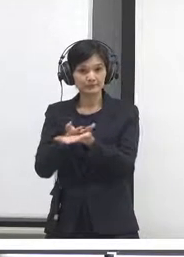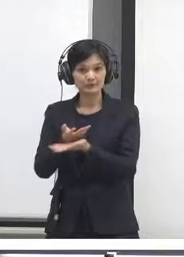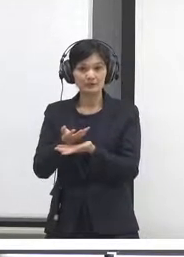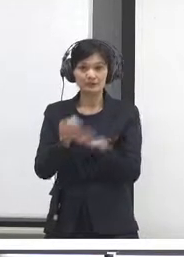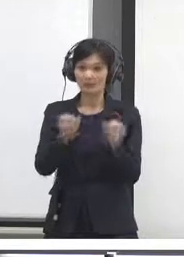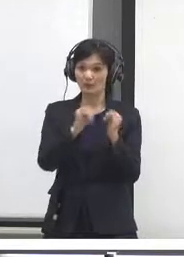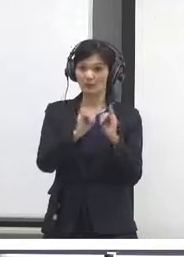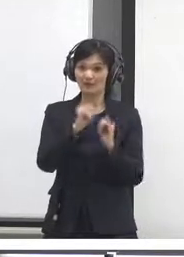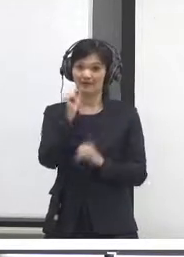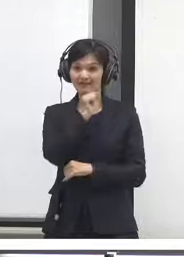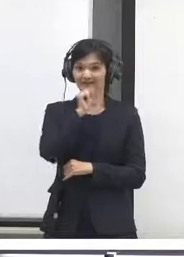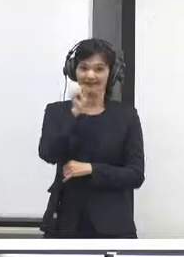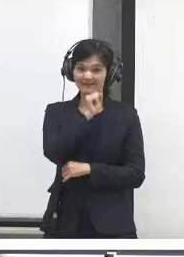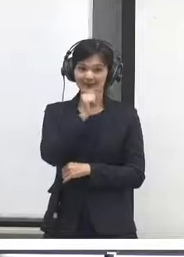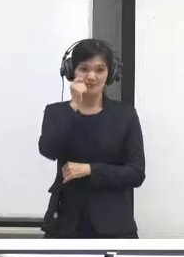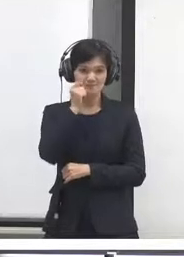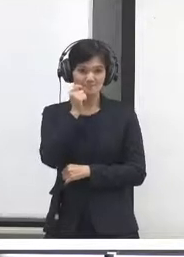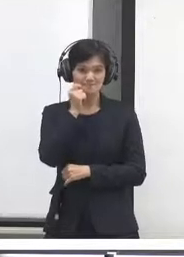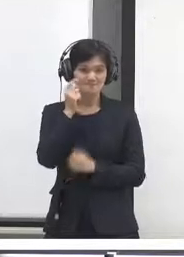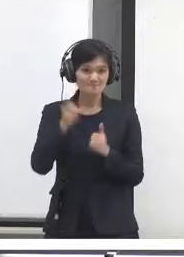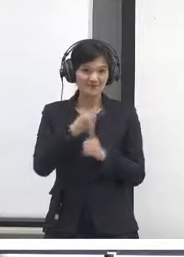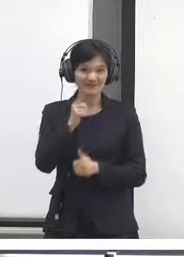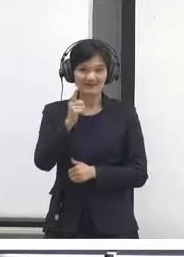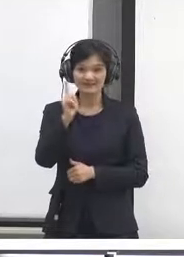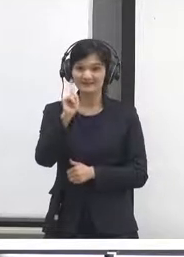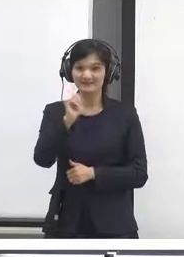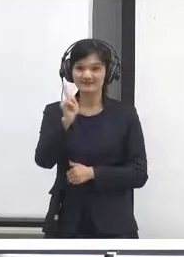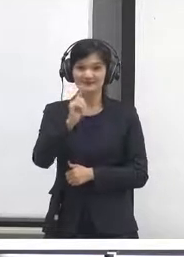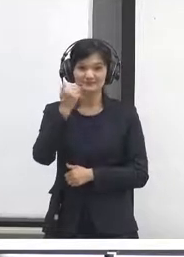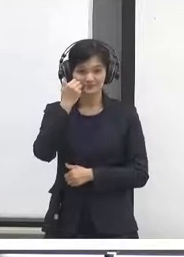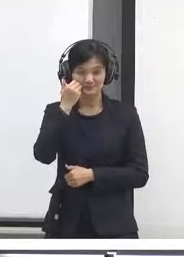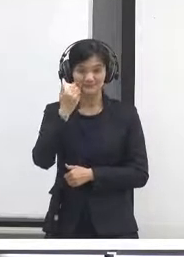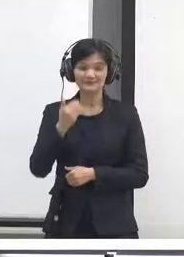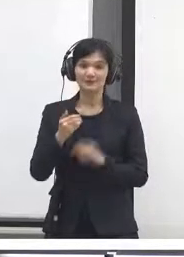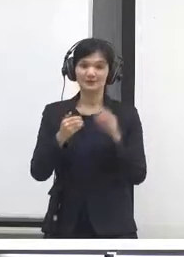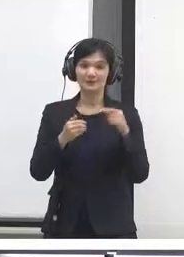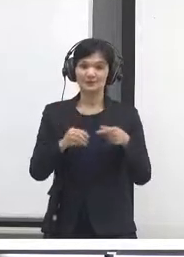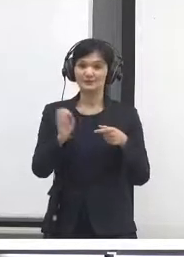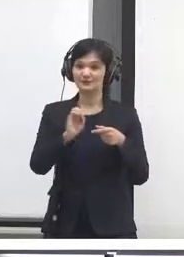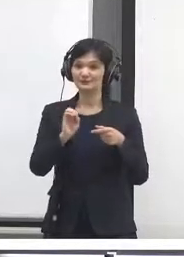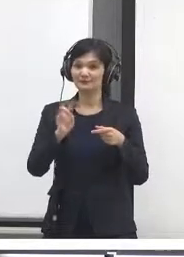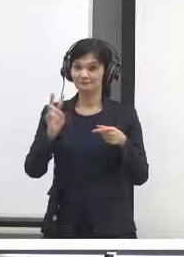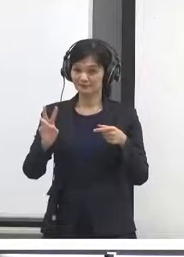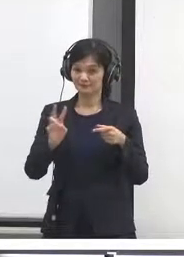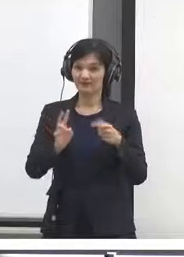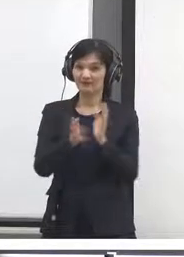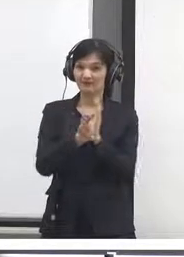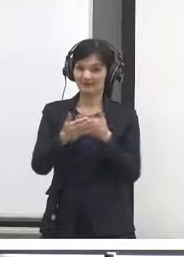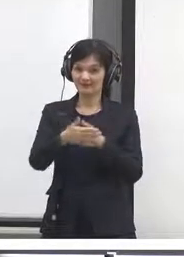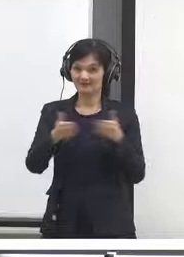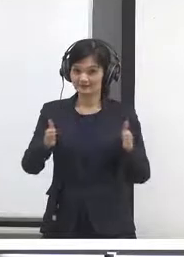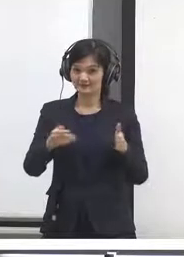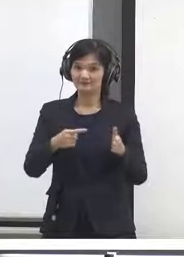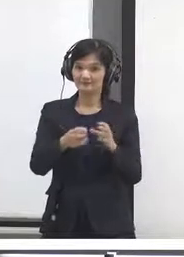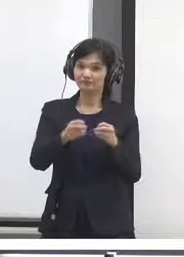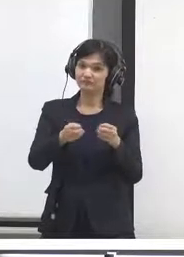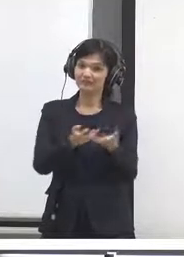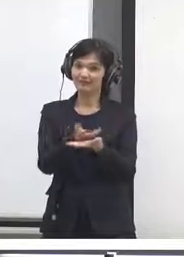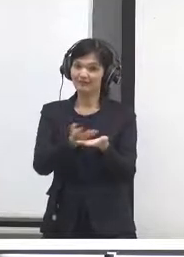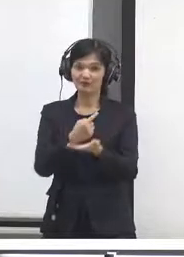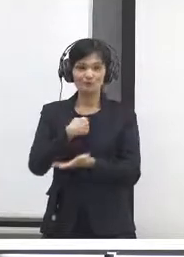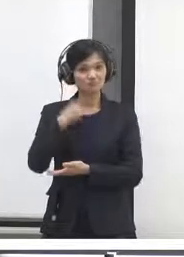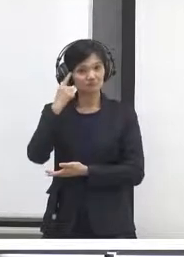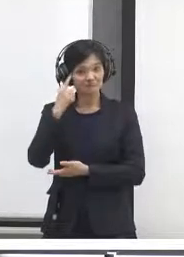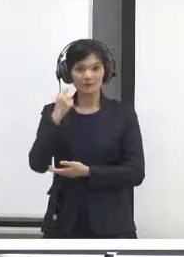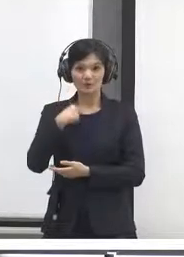channel. In my case, I brought the girls' generations into the new world. It's very famous